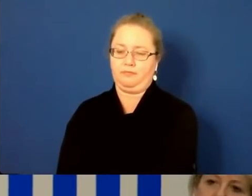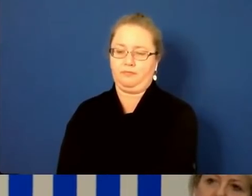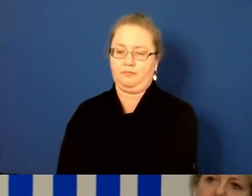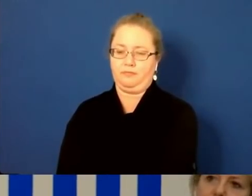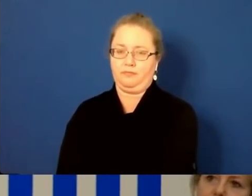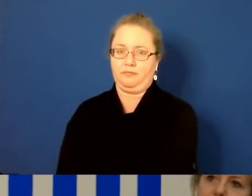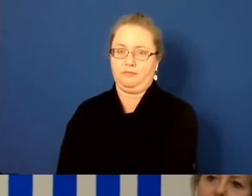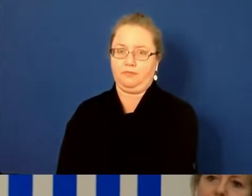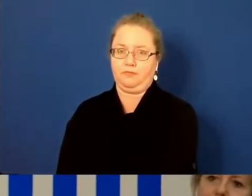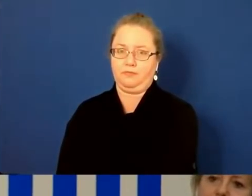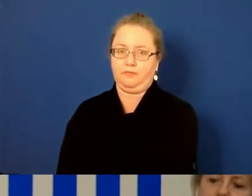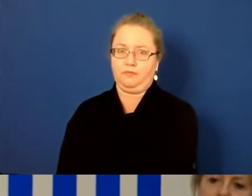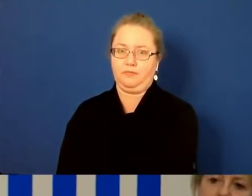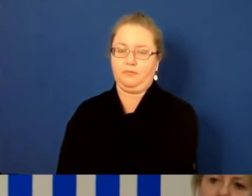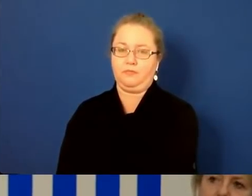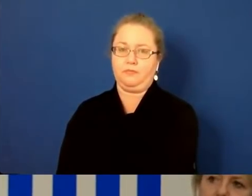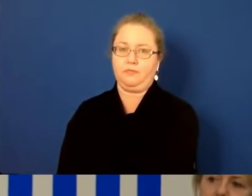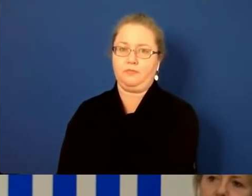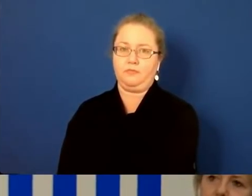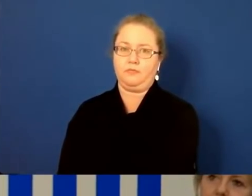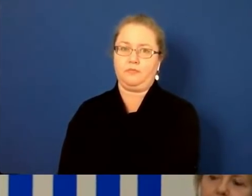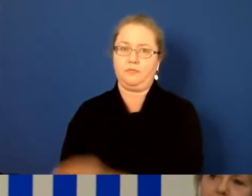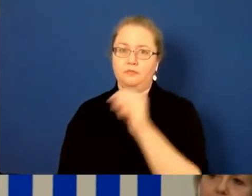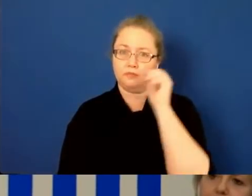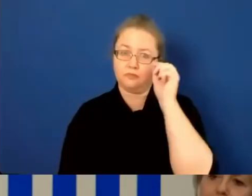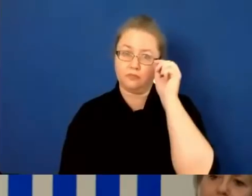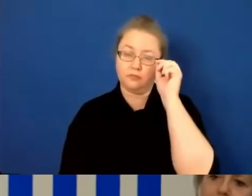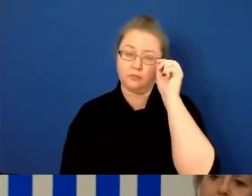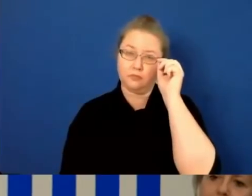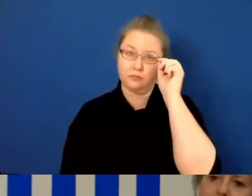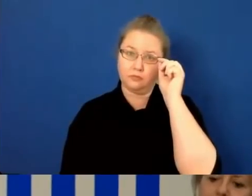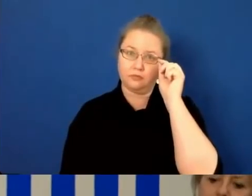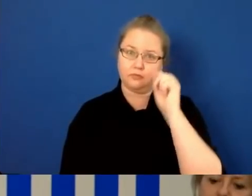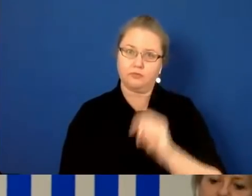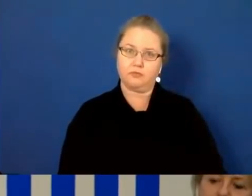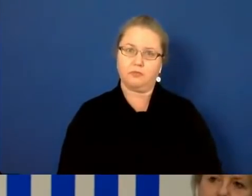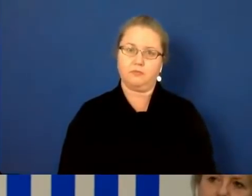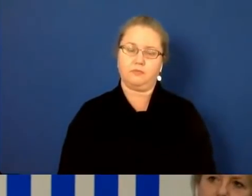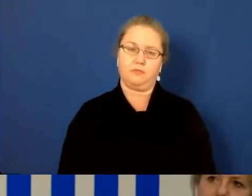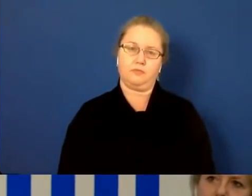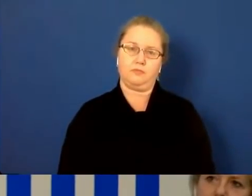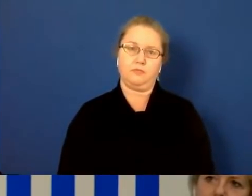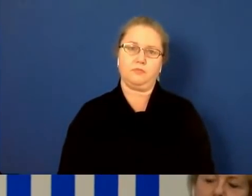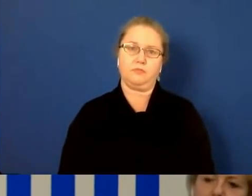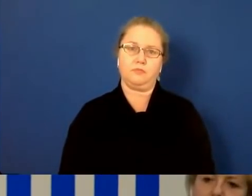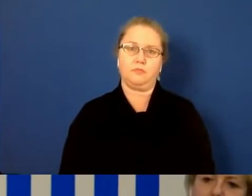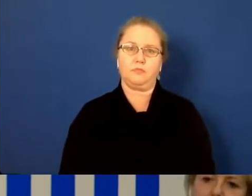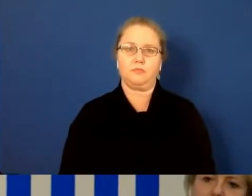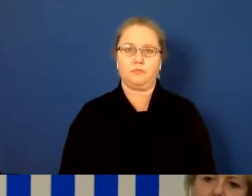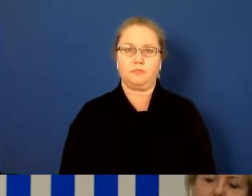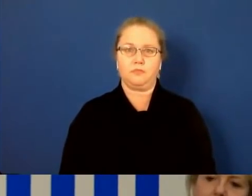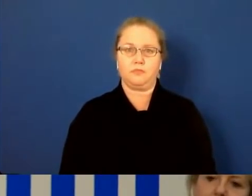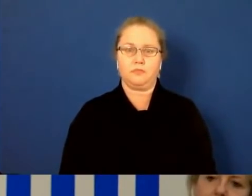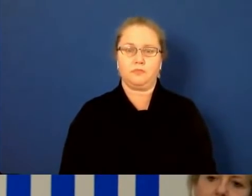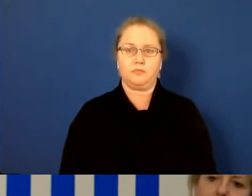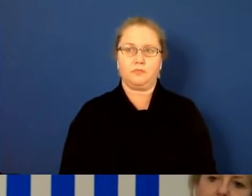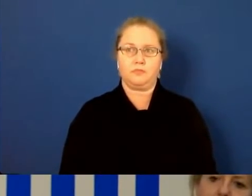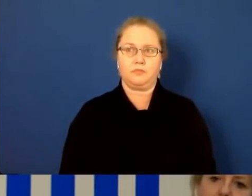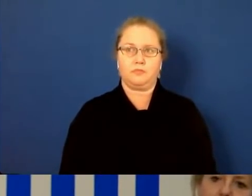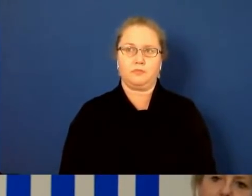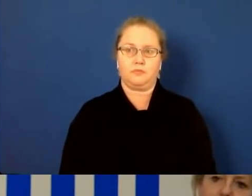C'est deux, me paraît, le bon nombre actuellement. On va faire le lundi et le